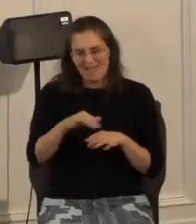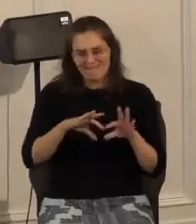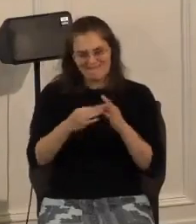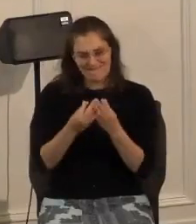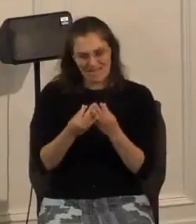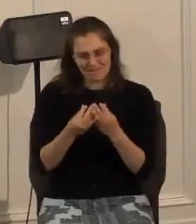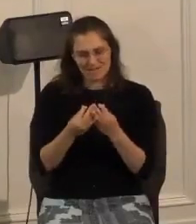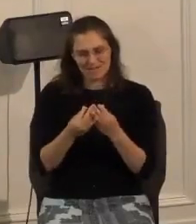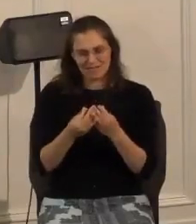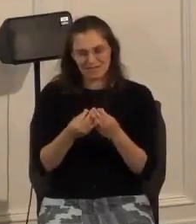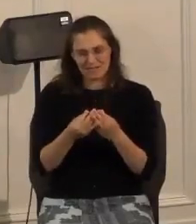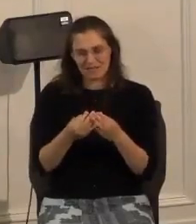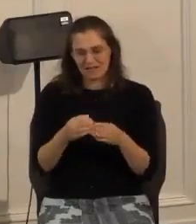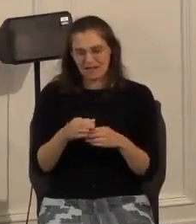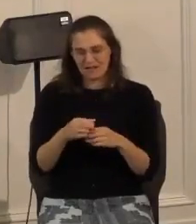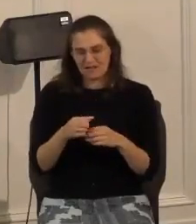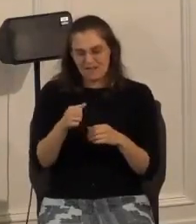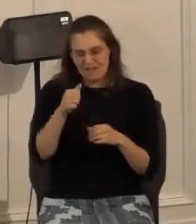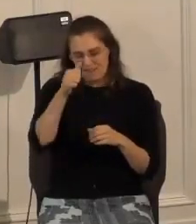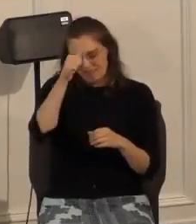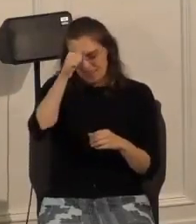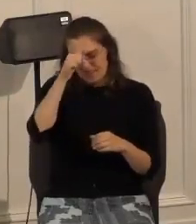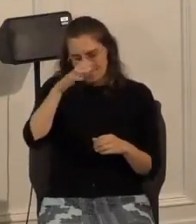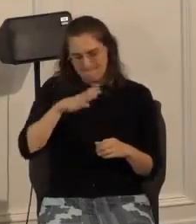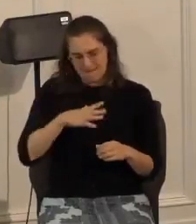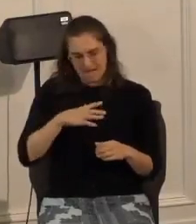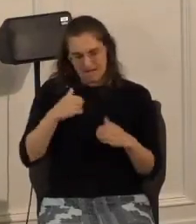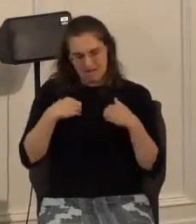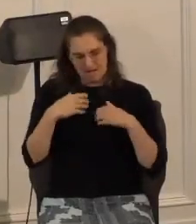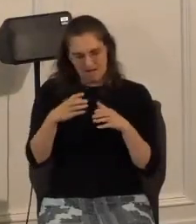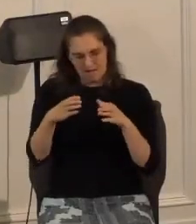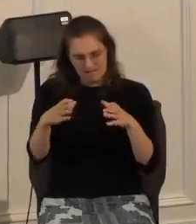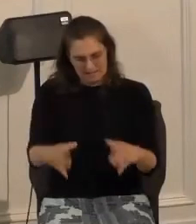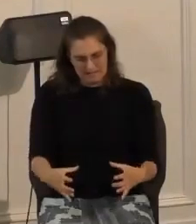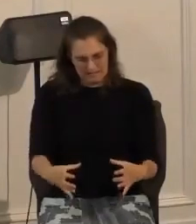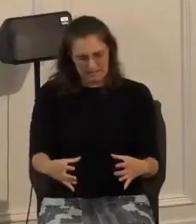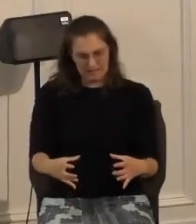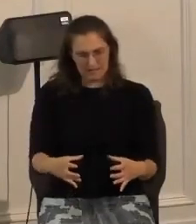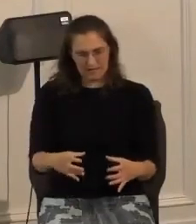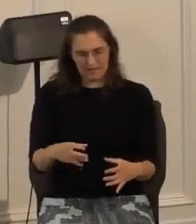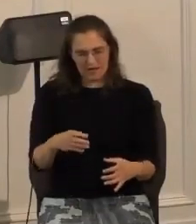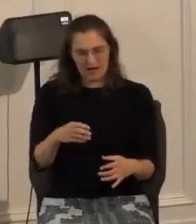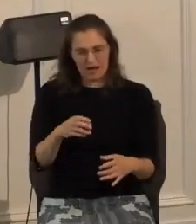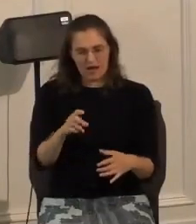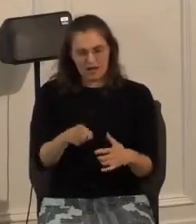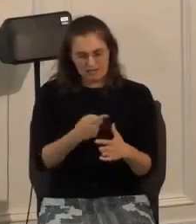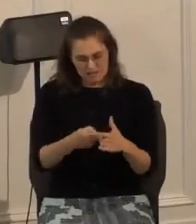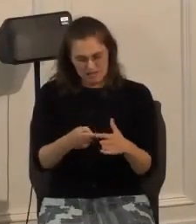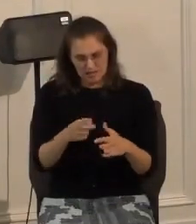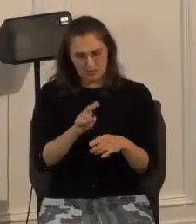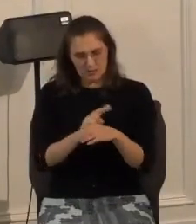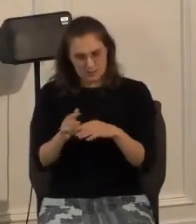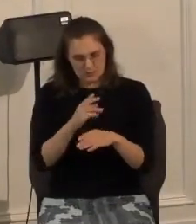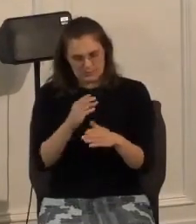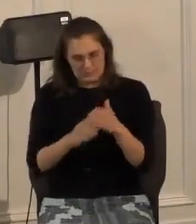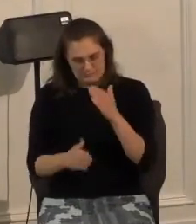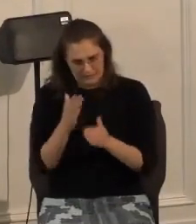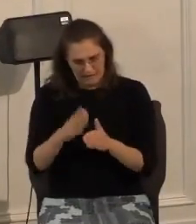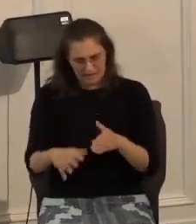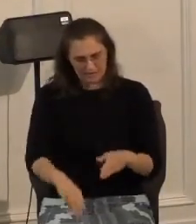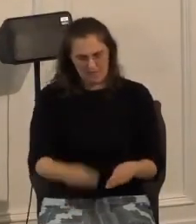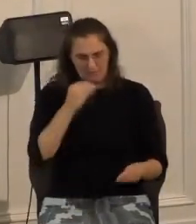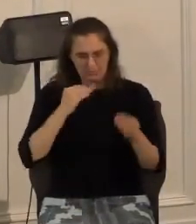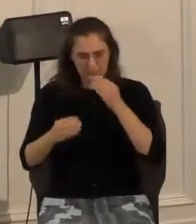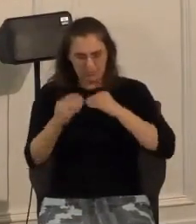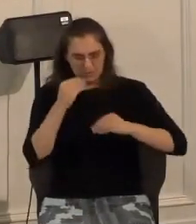he would get the food on his plate, and then he's eating everything with his hands. And I was really glad I had a fork. I'm not